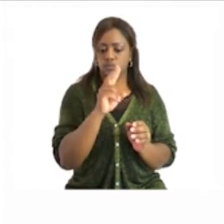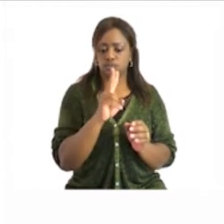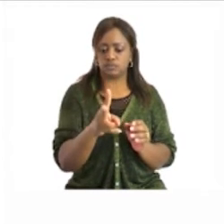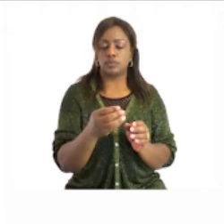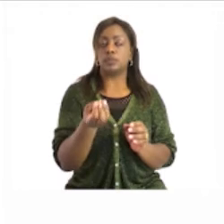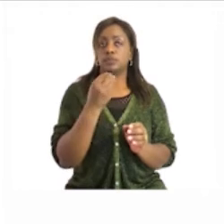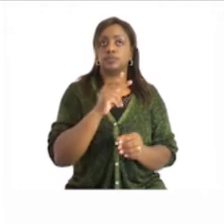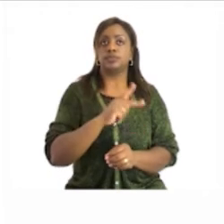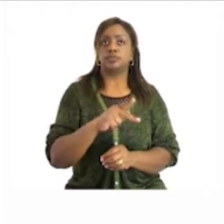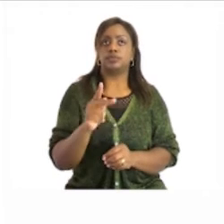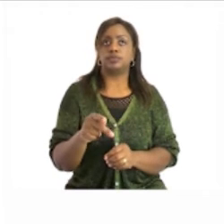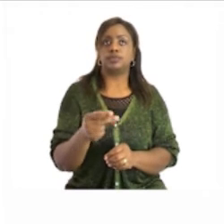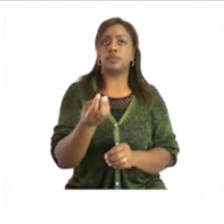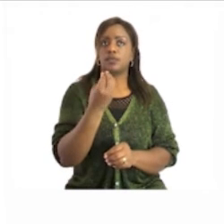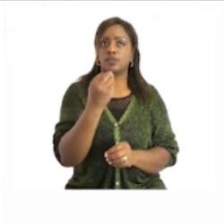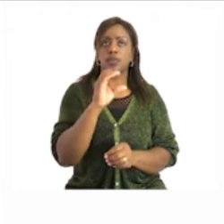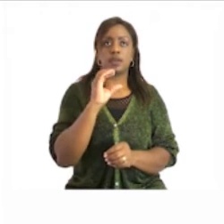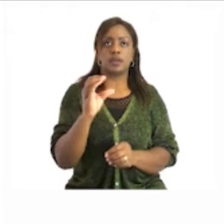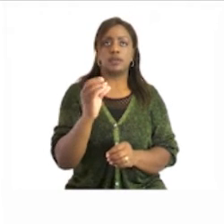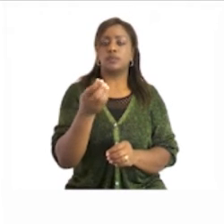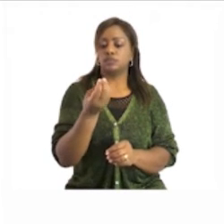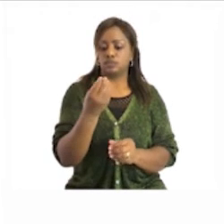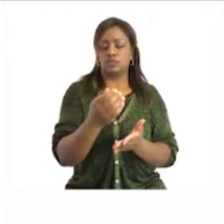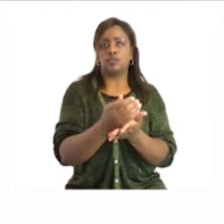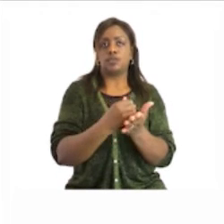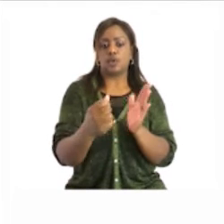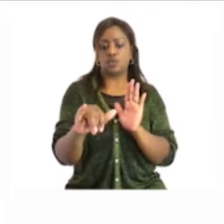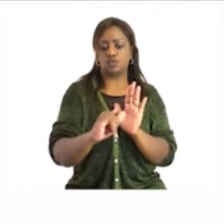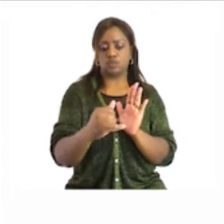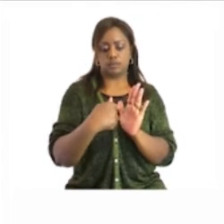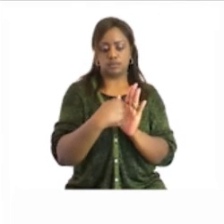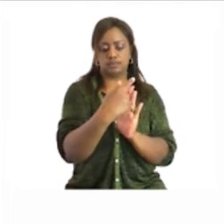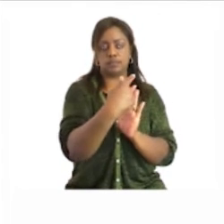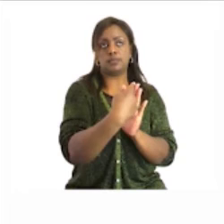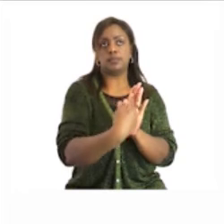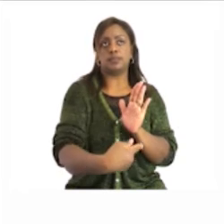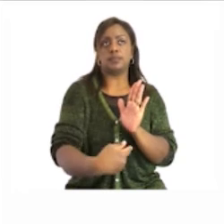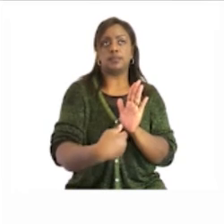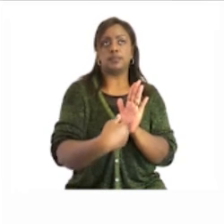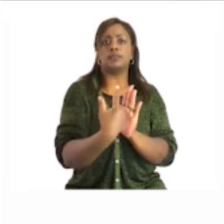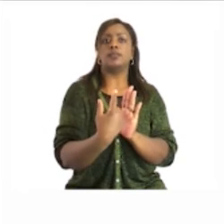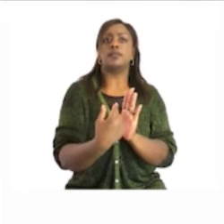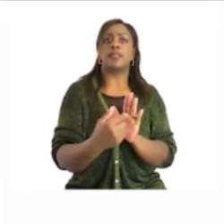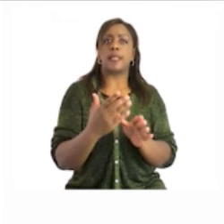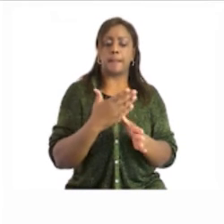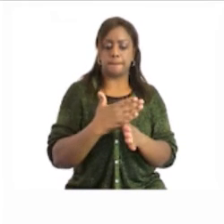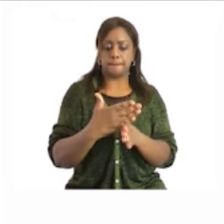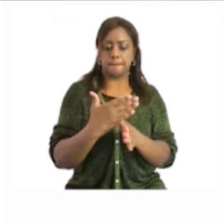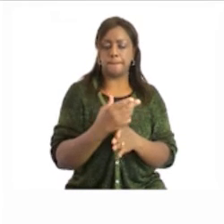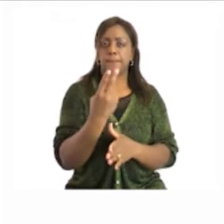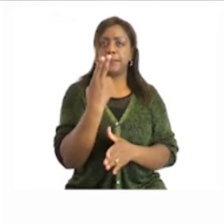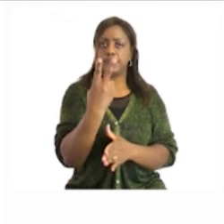with each of the pictures? So you guys can do that. And then also activity 2. Describe